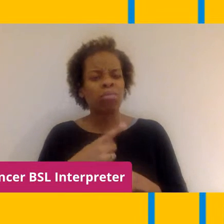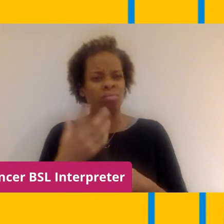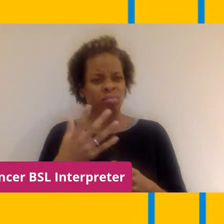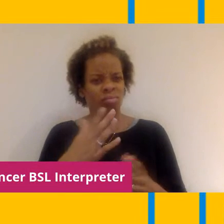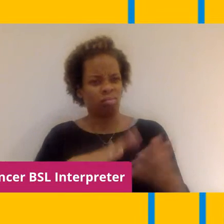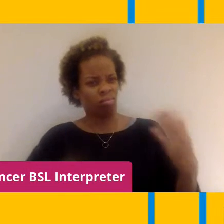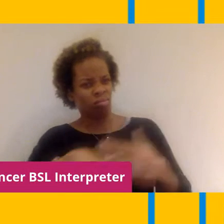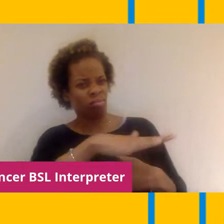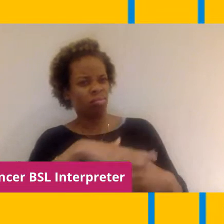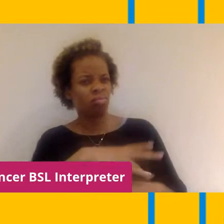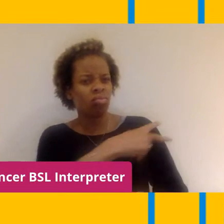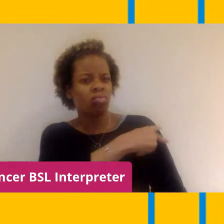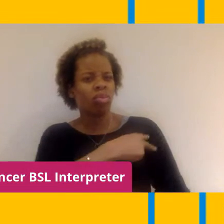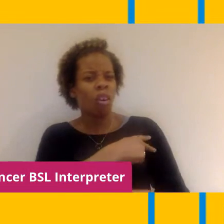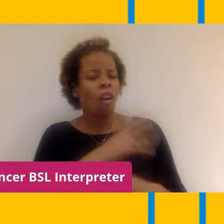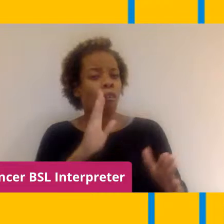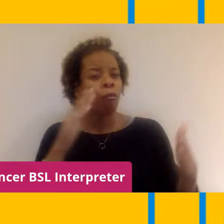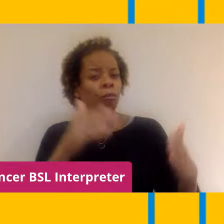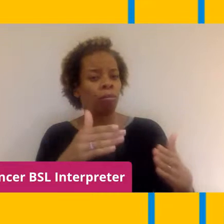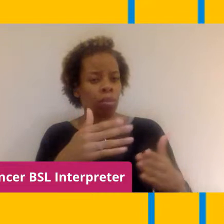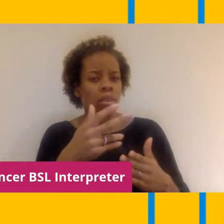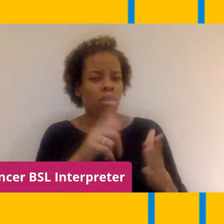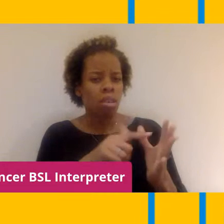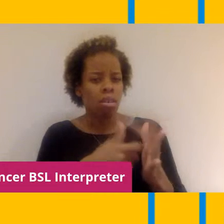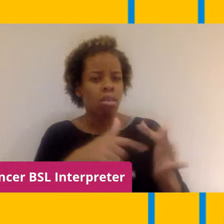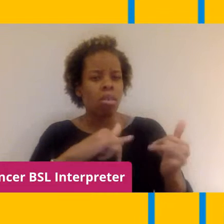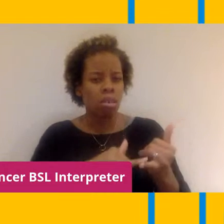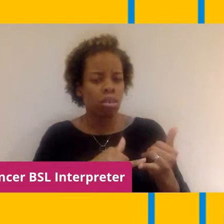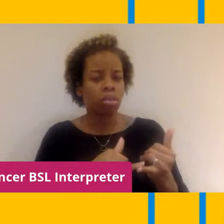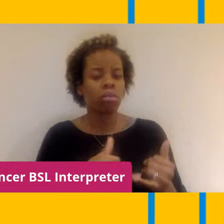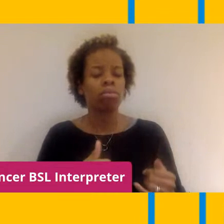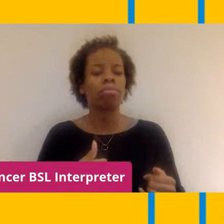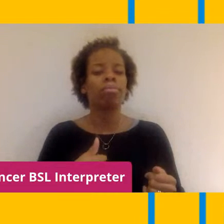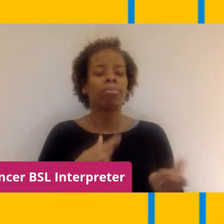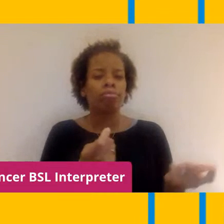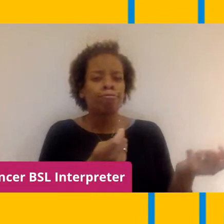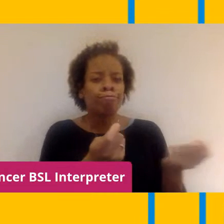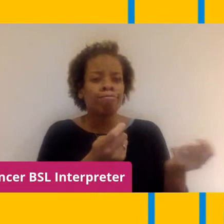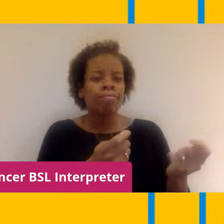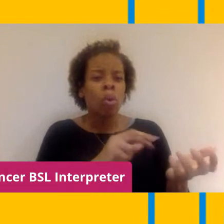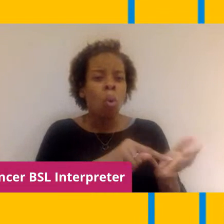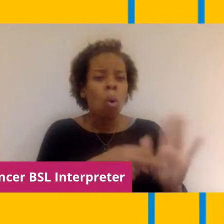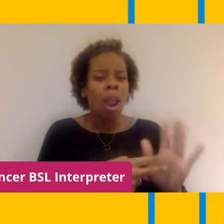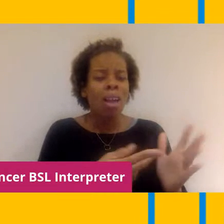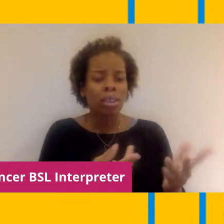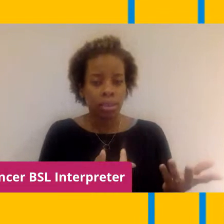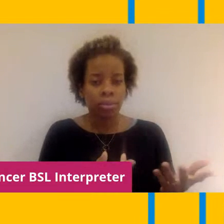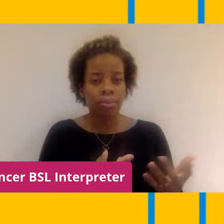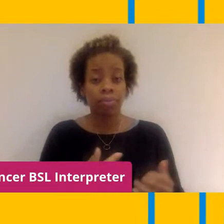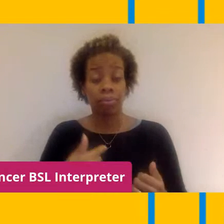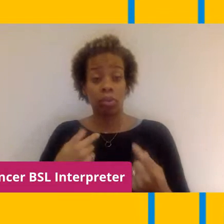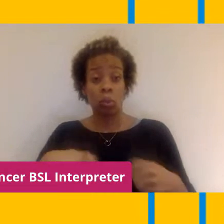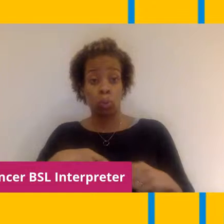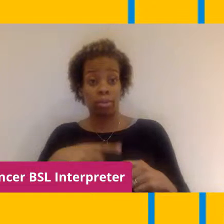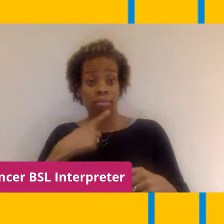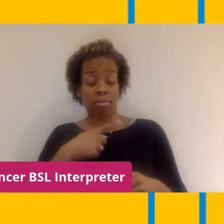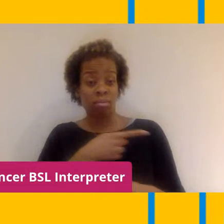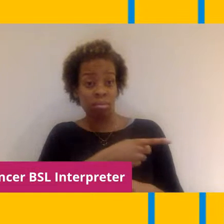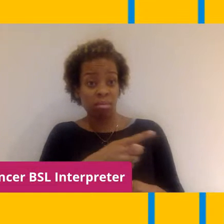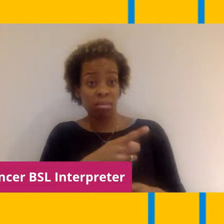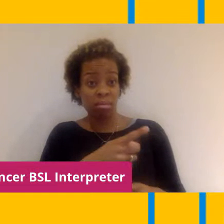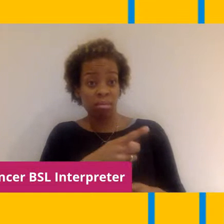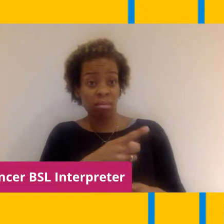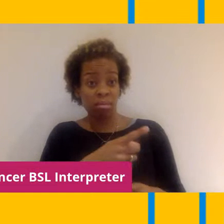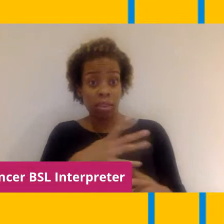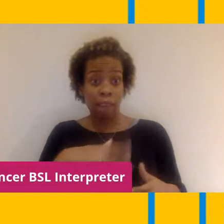those members of staff. When we talk about union organising, we often use the phrase something that's strongly felt, widely felt and